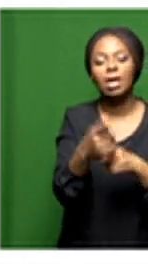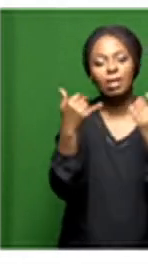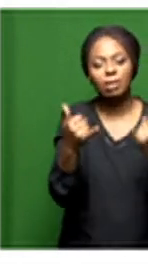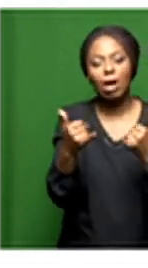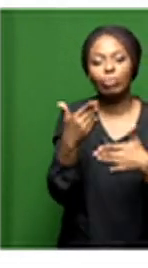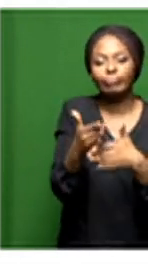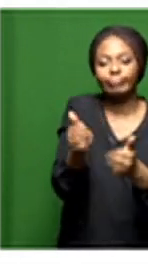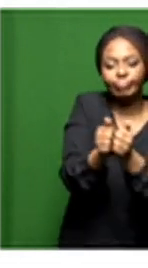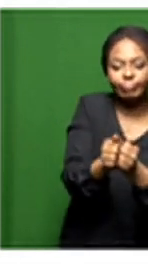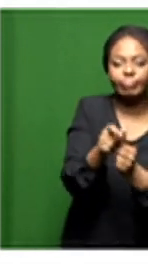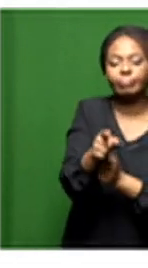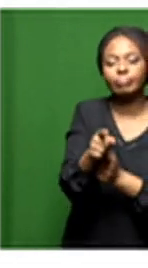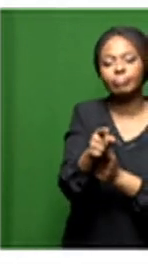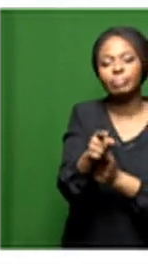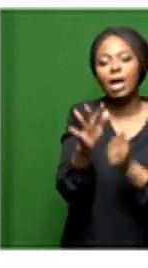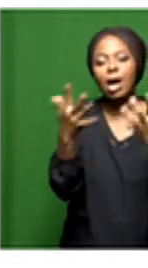incorporate